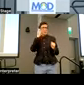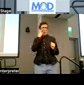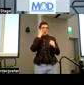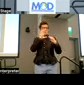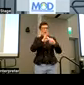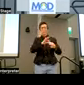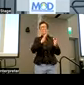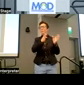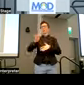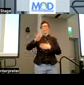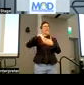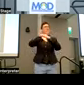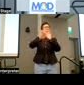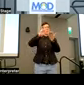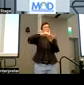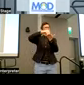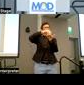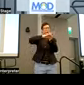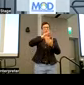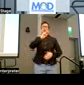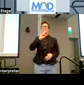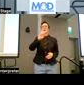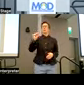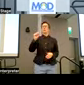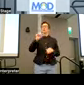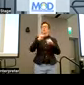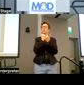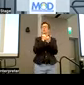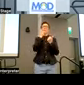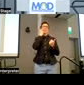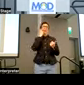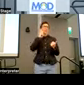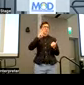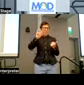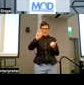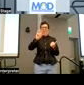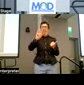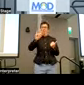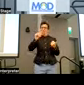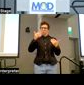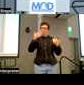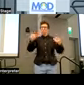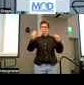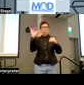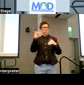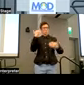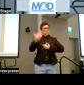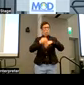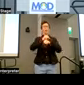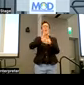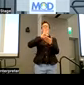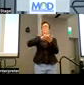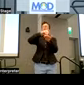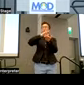accessible medical records. The Massachusetts Association of the Blind and Visually Impaired, led by Sassy Outwater, is doing work with